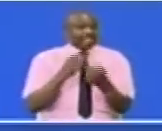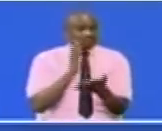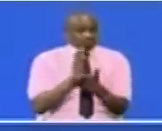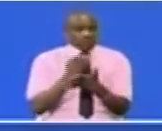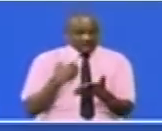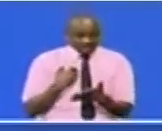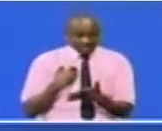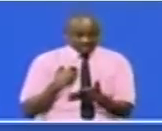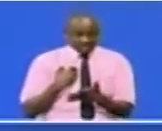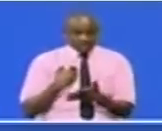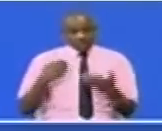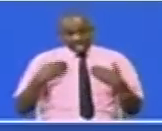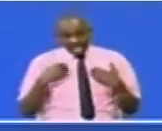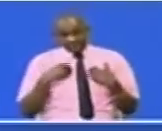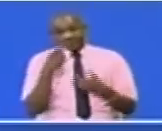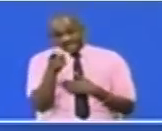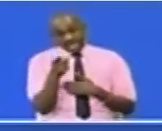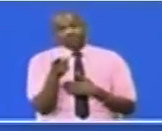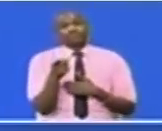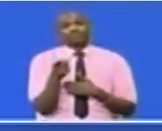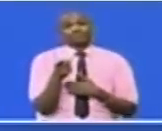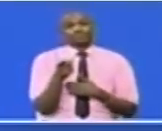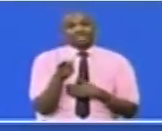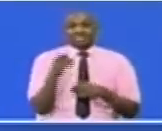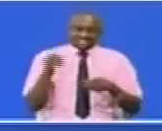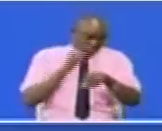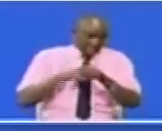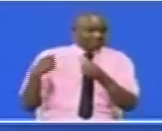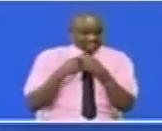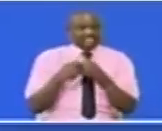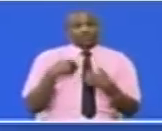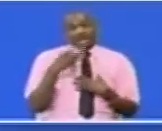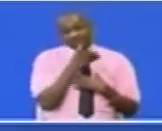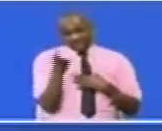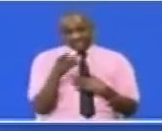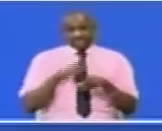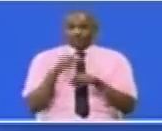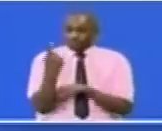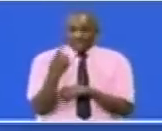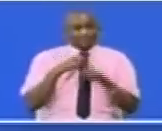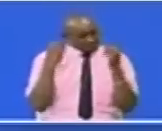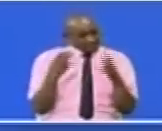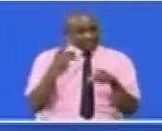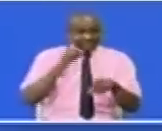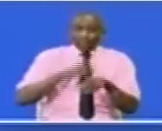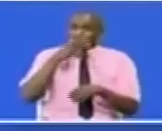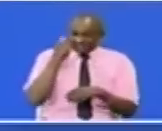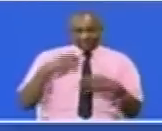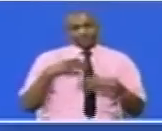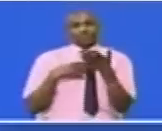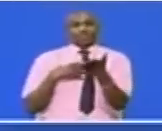there's a big pool of boys to choose from and they're good. So sometimes it challenges me, but I believe most of the times we get the best sport to